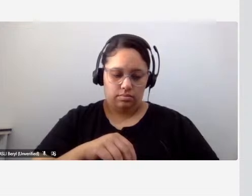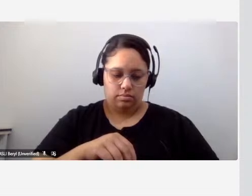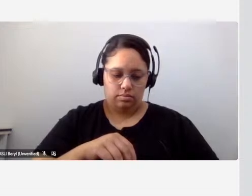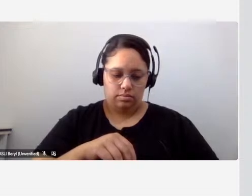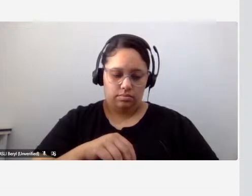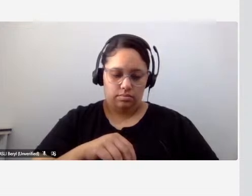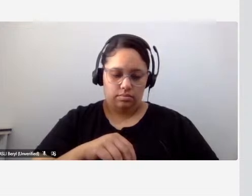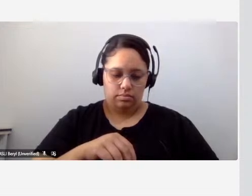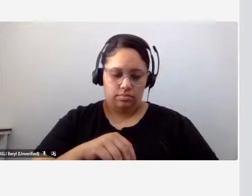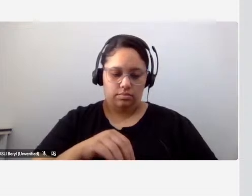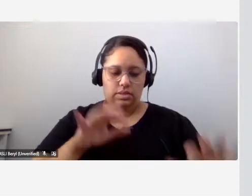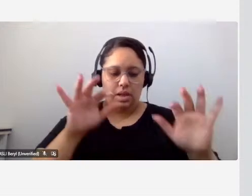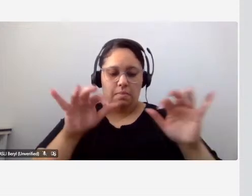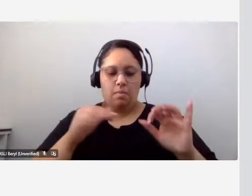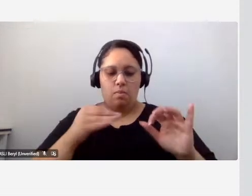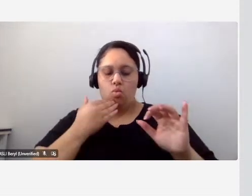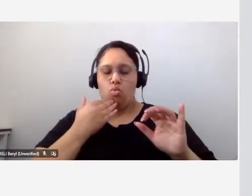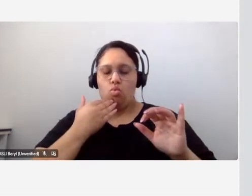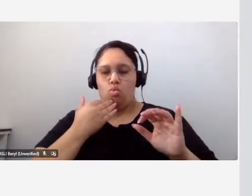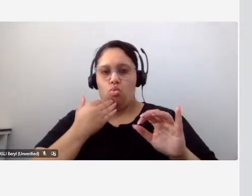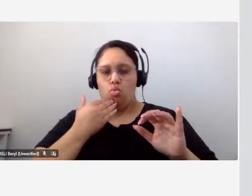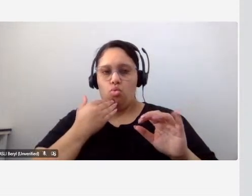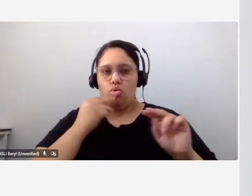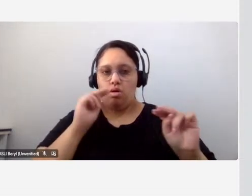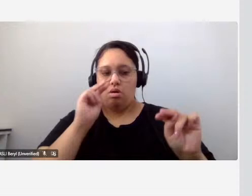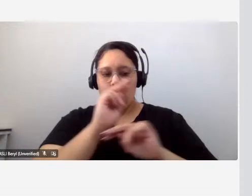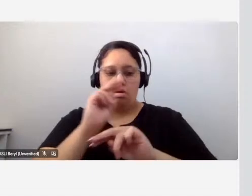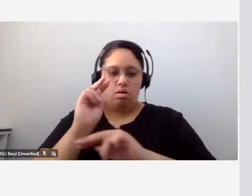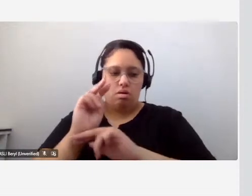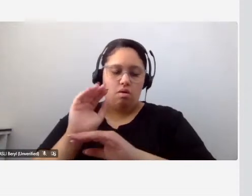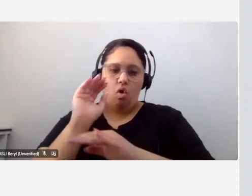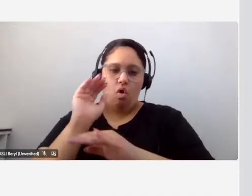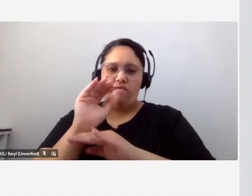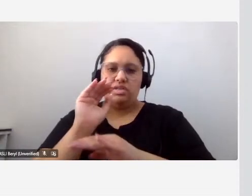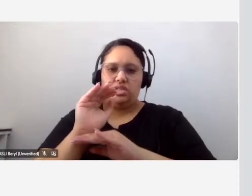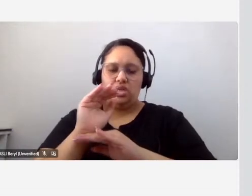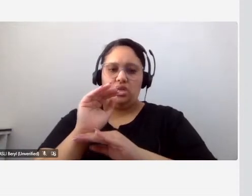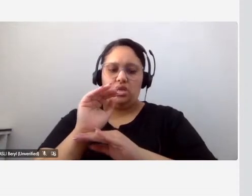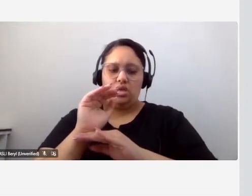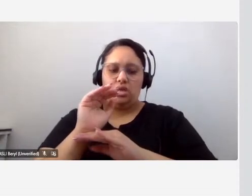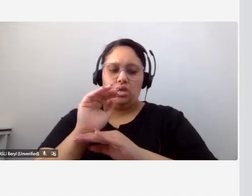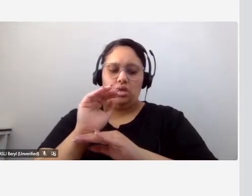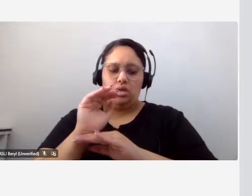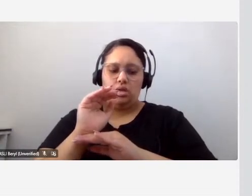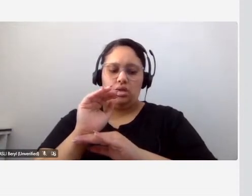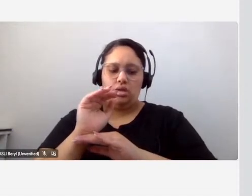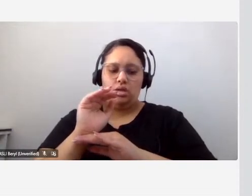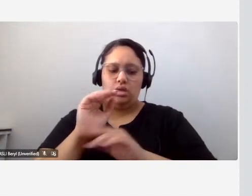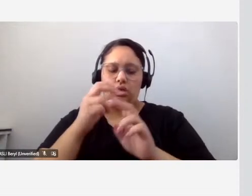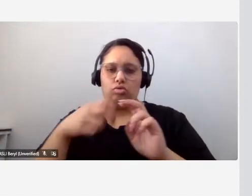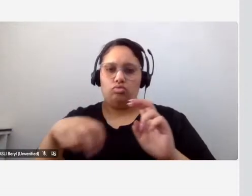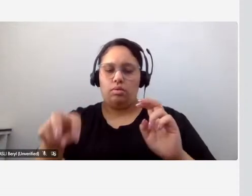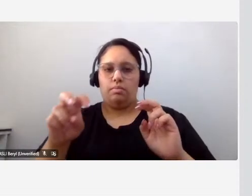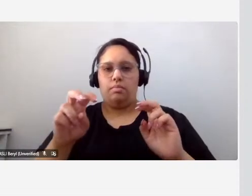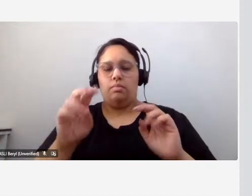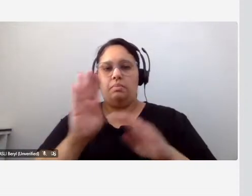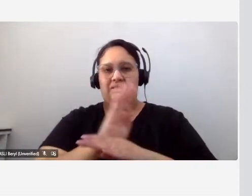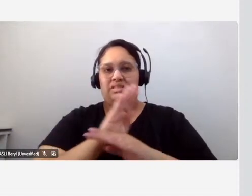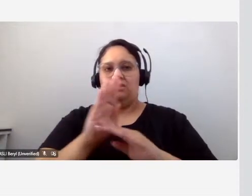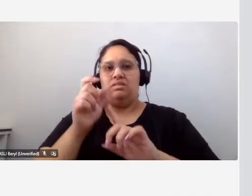people that preside over these overseas overseas trips are business